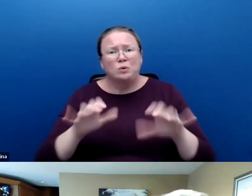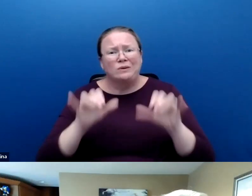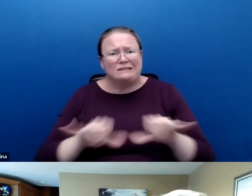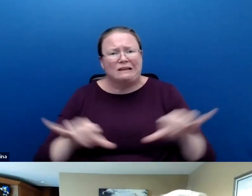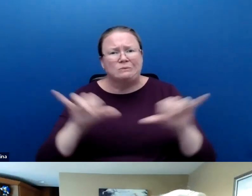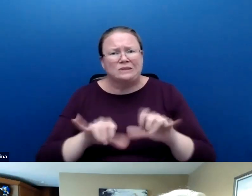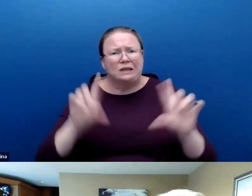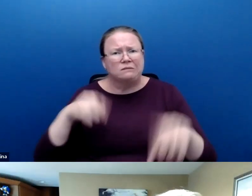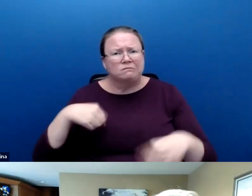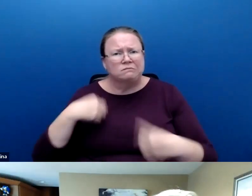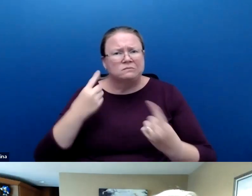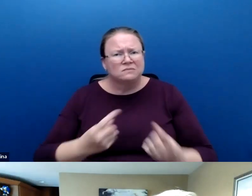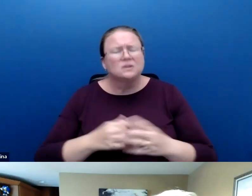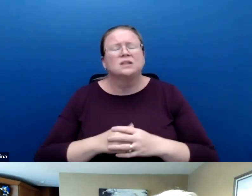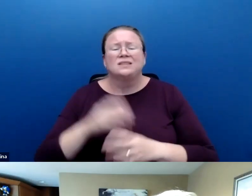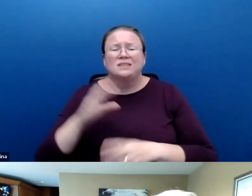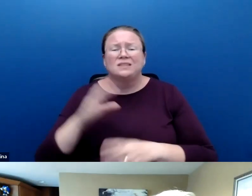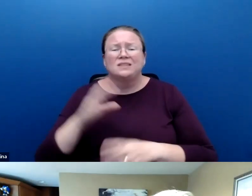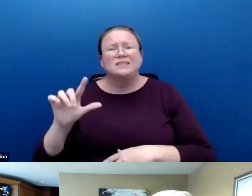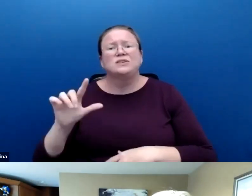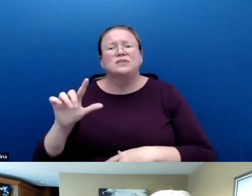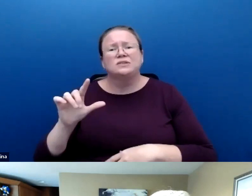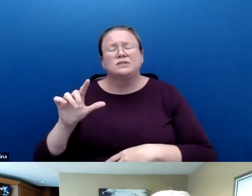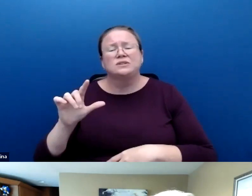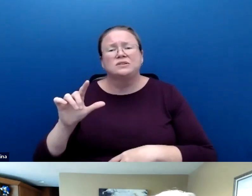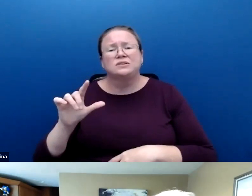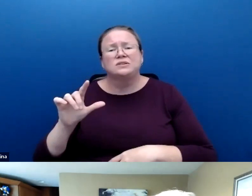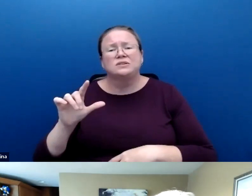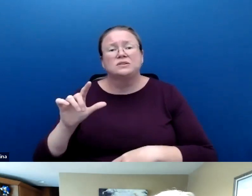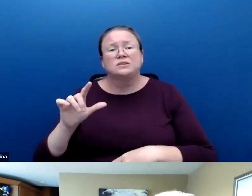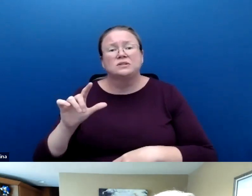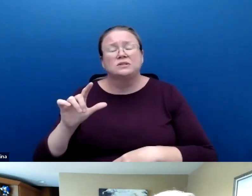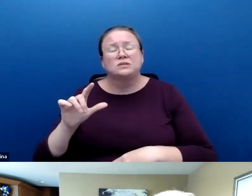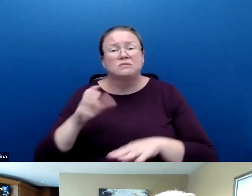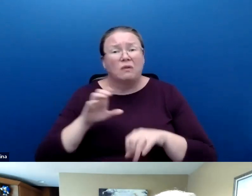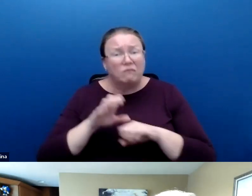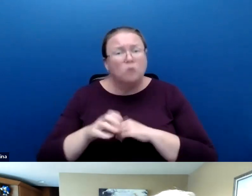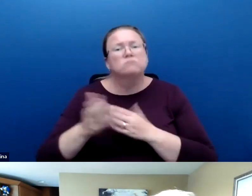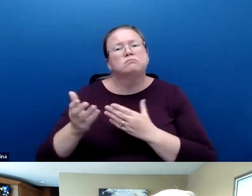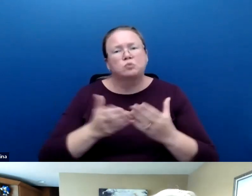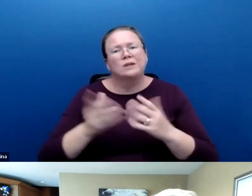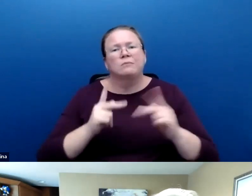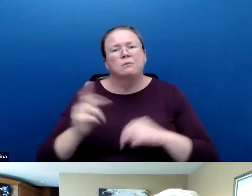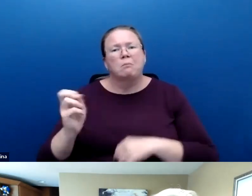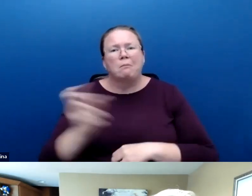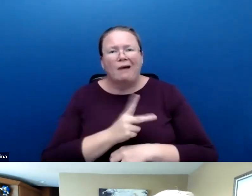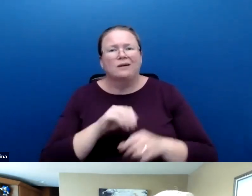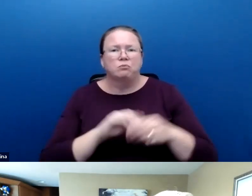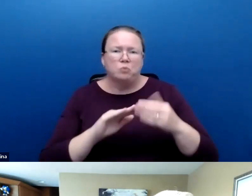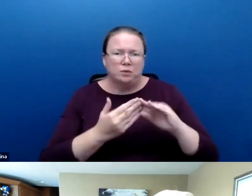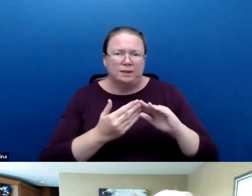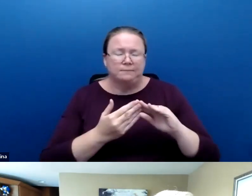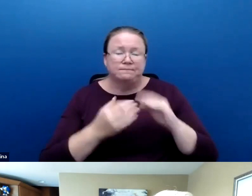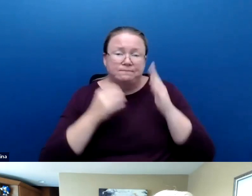we have done. And SILs are charged with bringing people back into community.